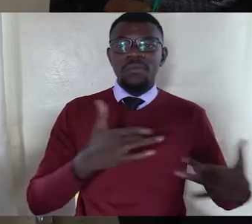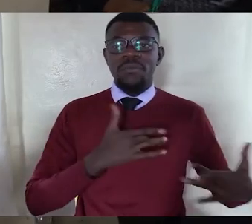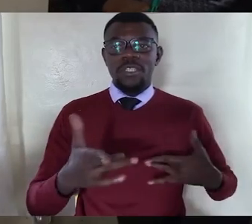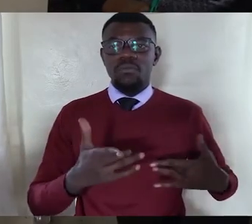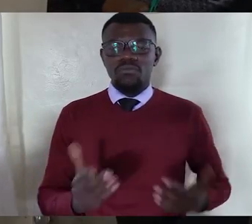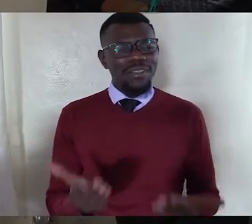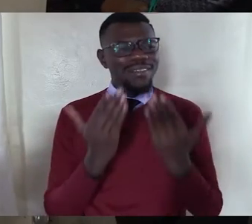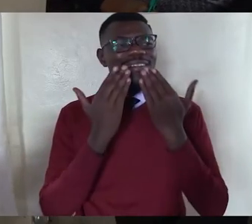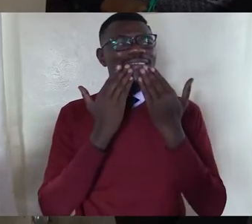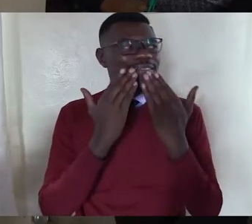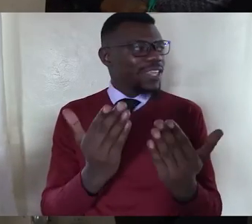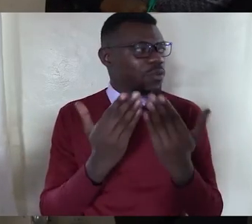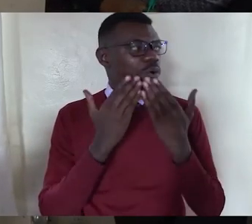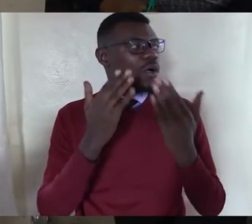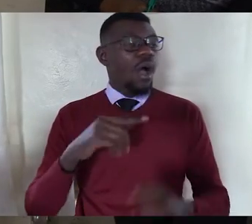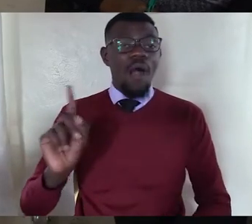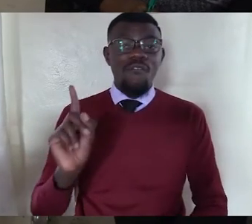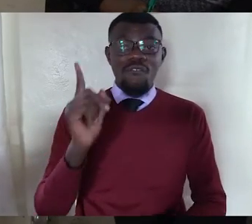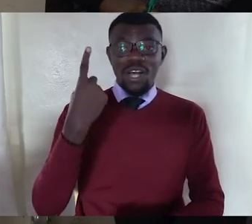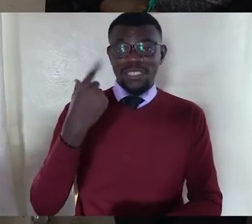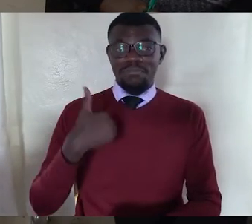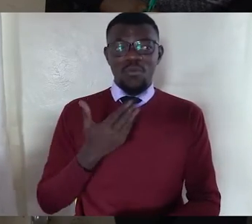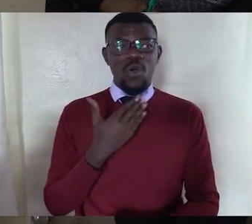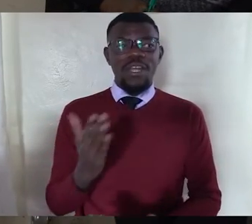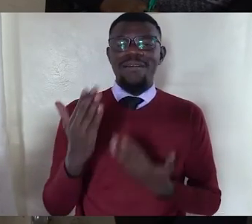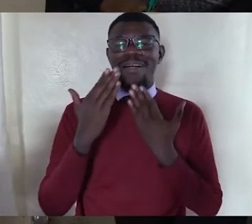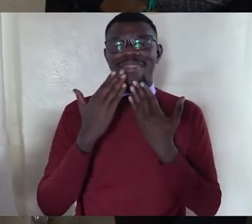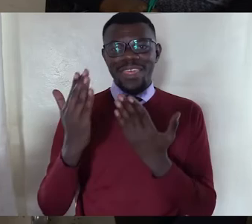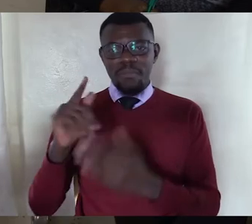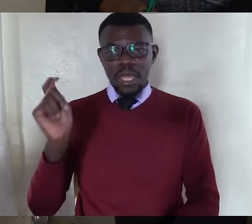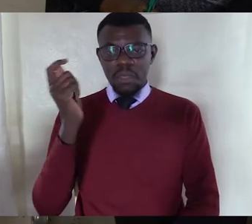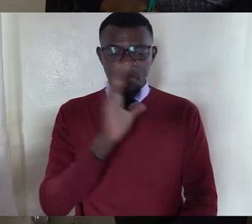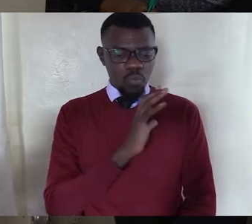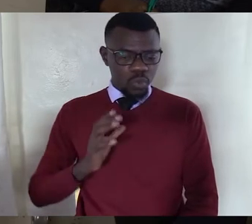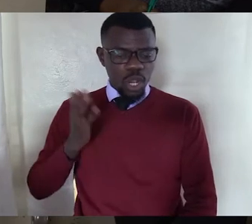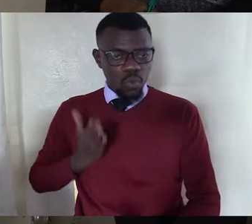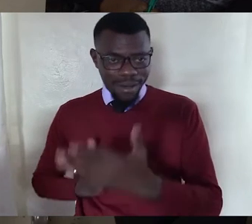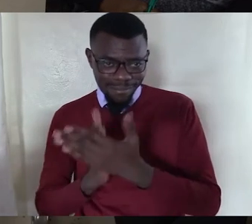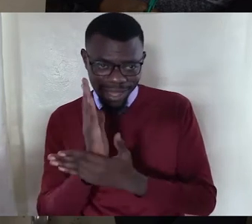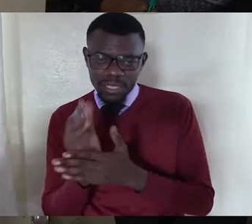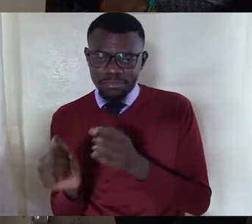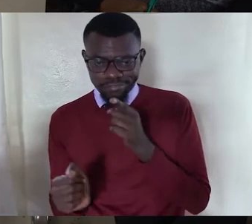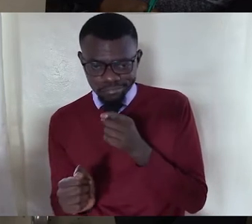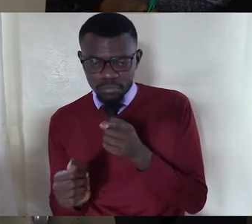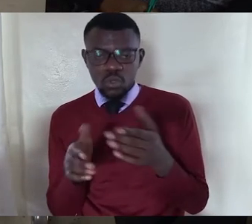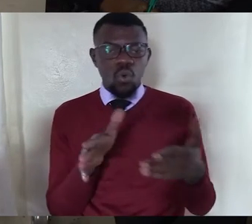much. First and foremost, I just want to thank Kenya Commission on Human Rights for this